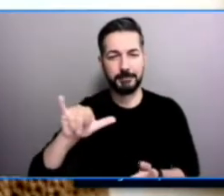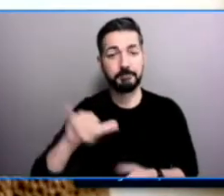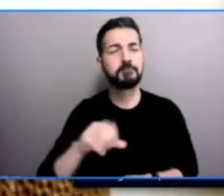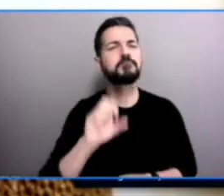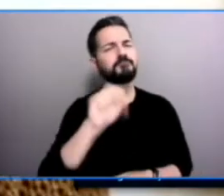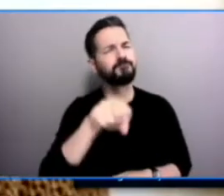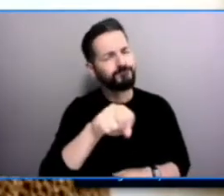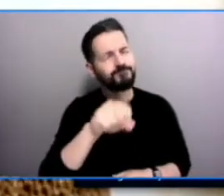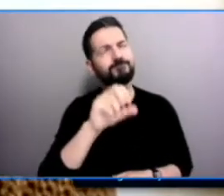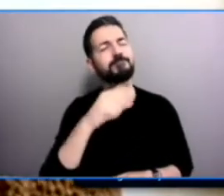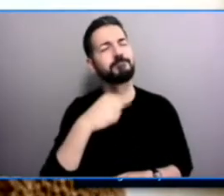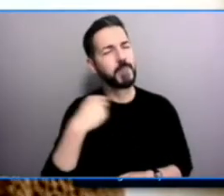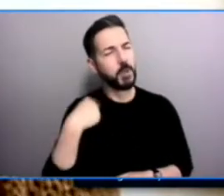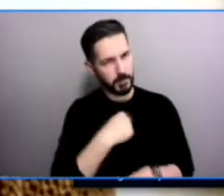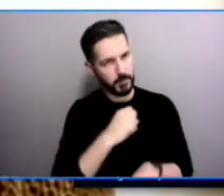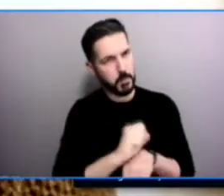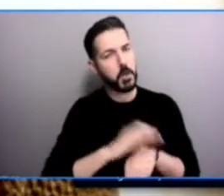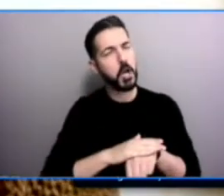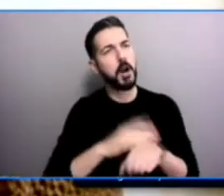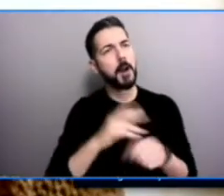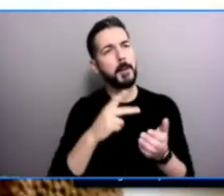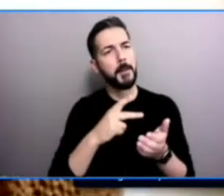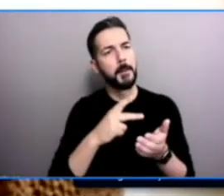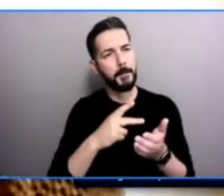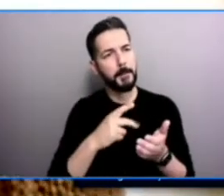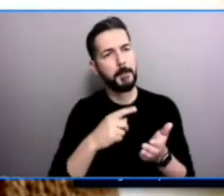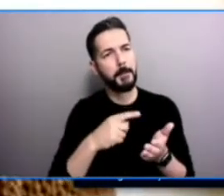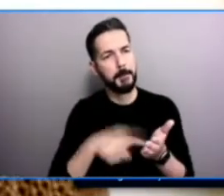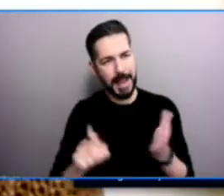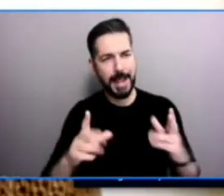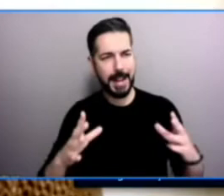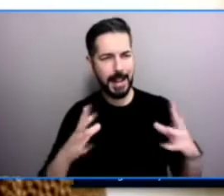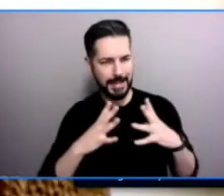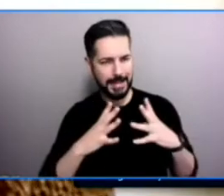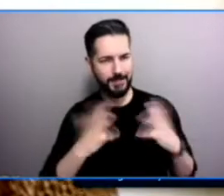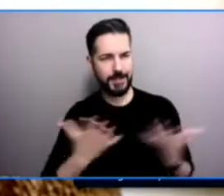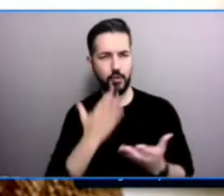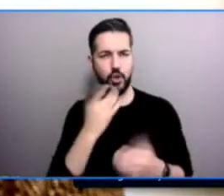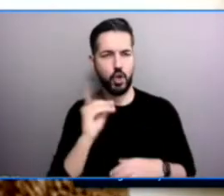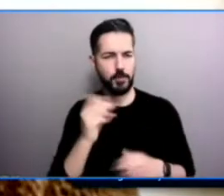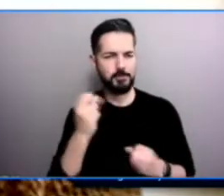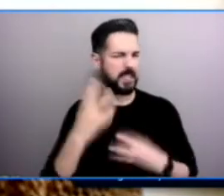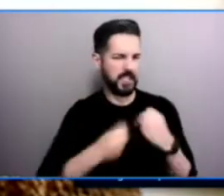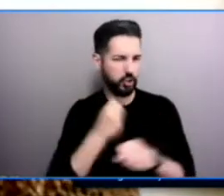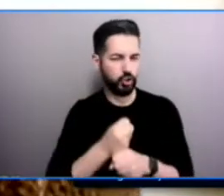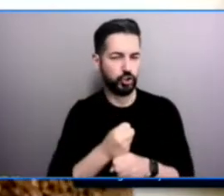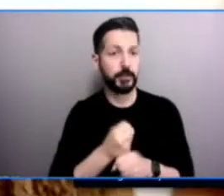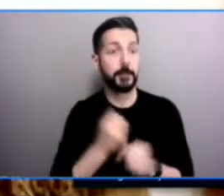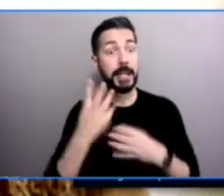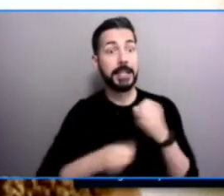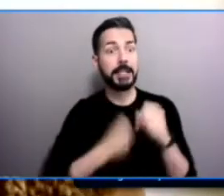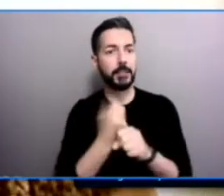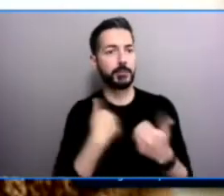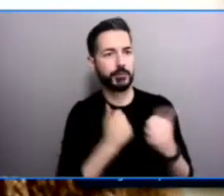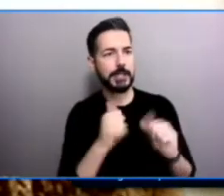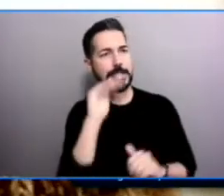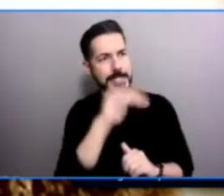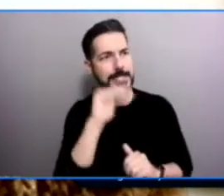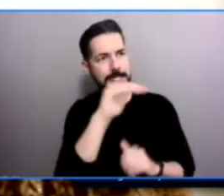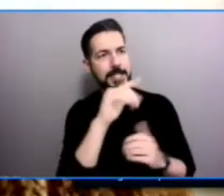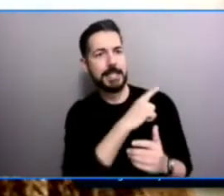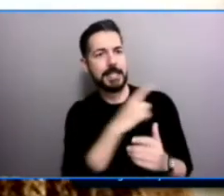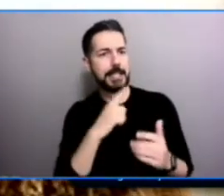her. So I helped this last election lead the effort to abolish slavery from Nebraska's constitution,